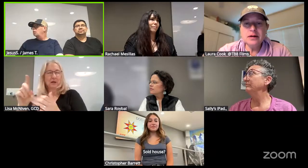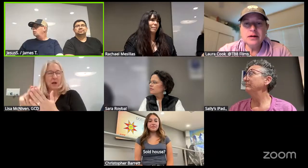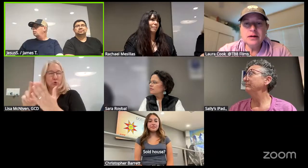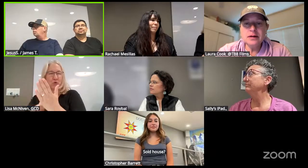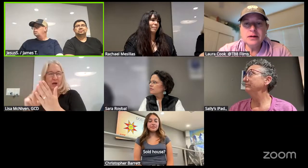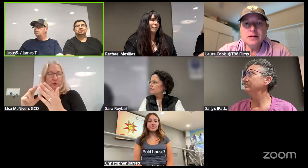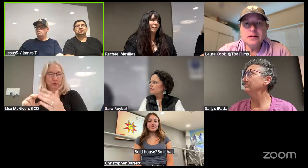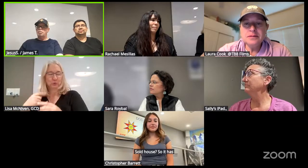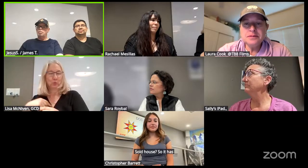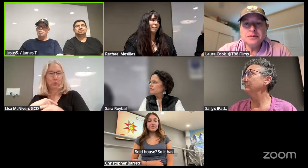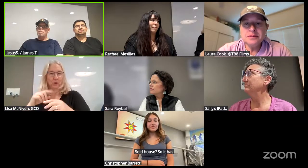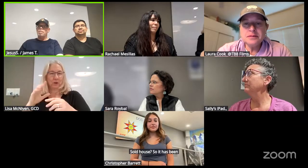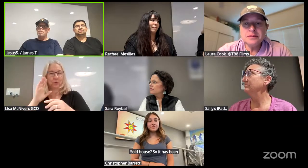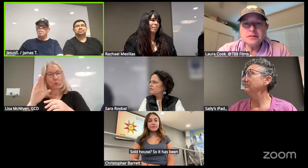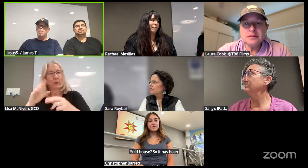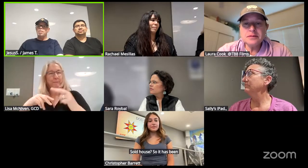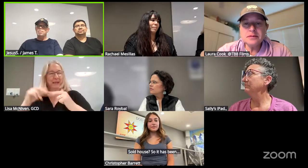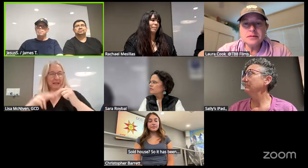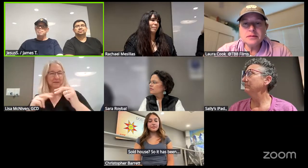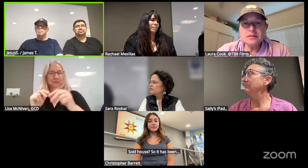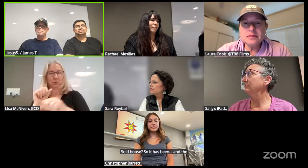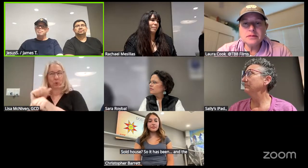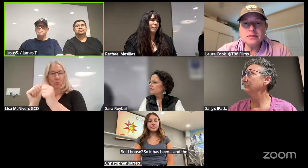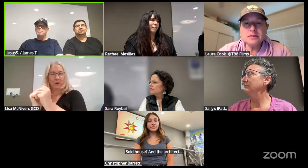Housing, and the architect